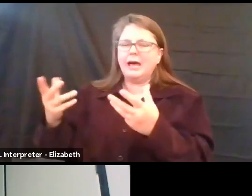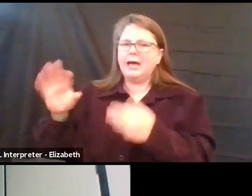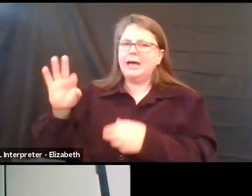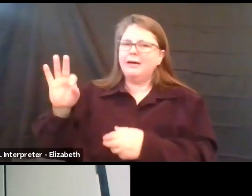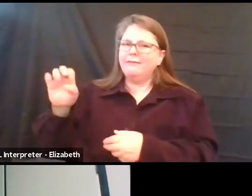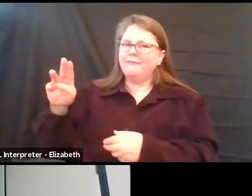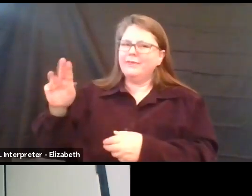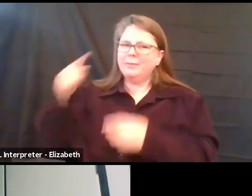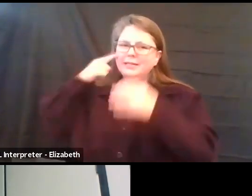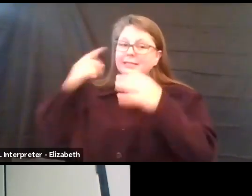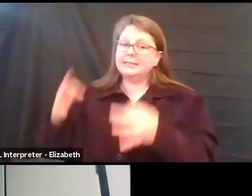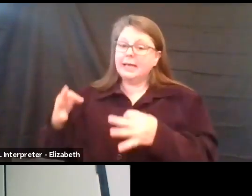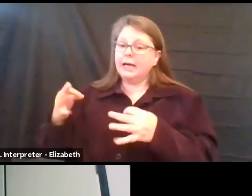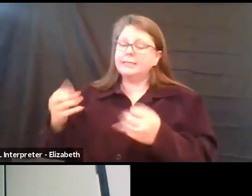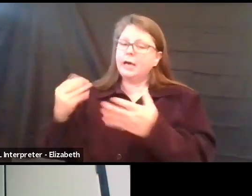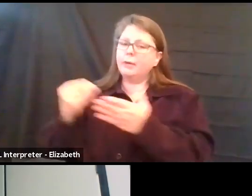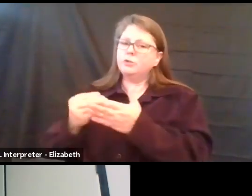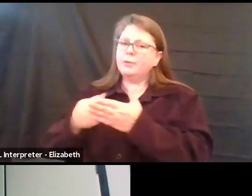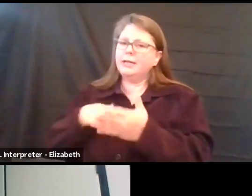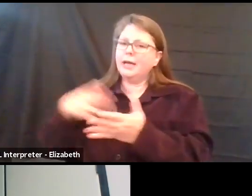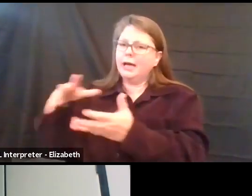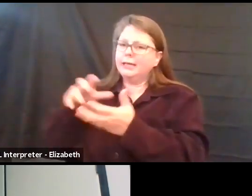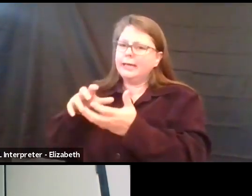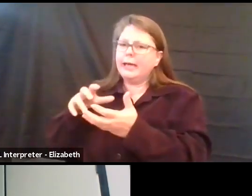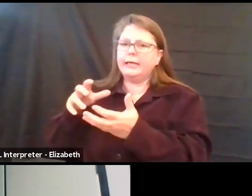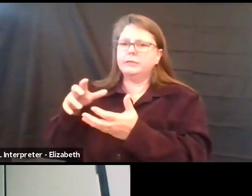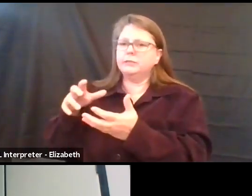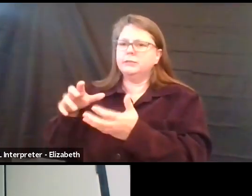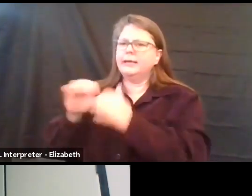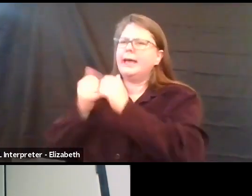I get, and what's the maximum or average benefit?